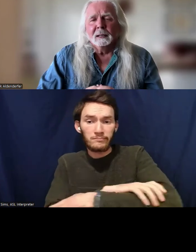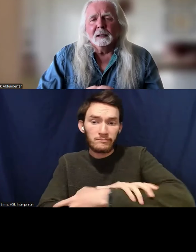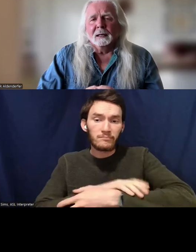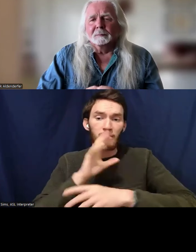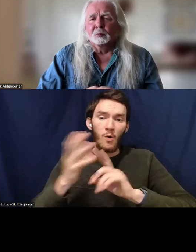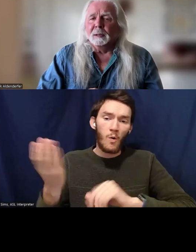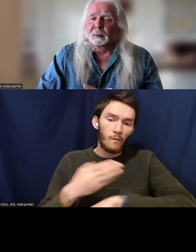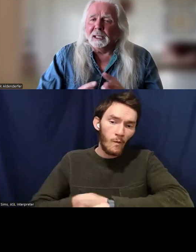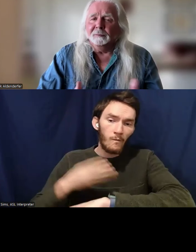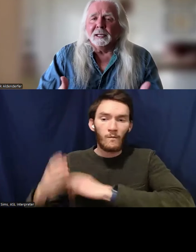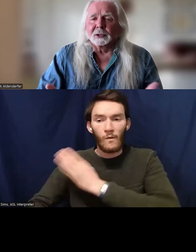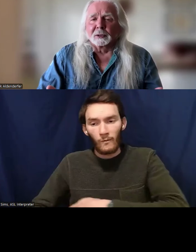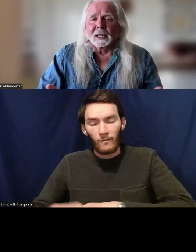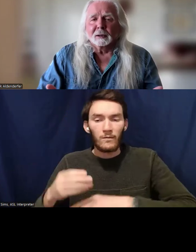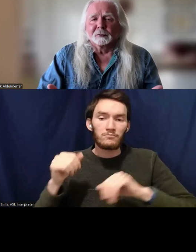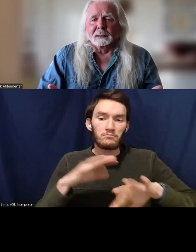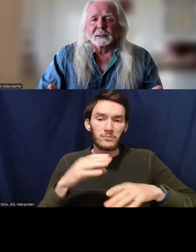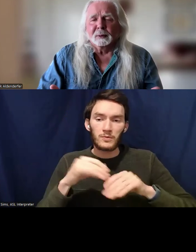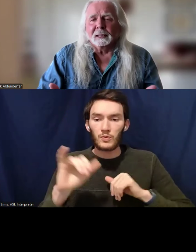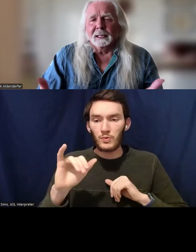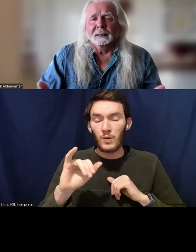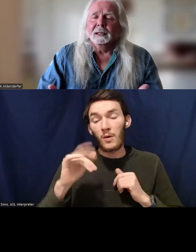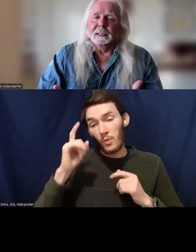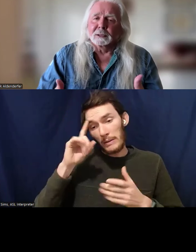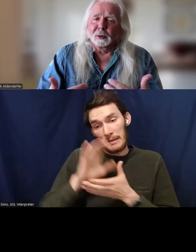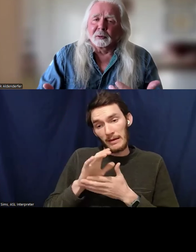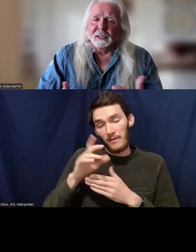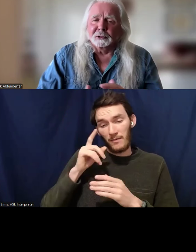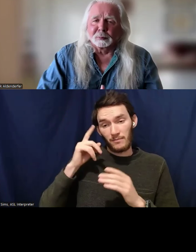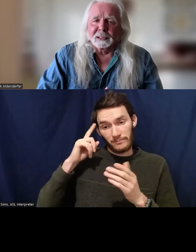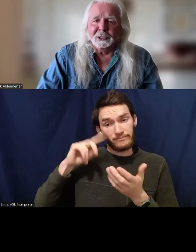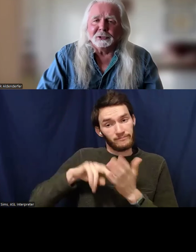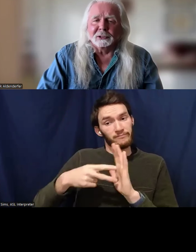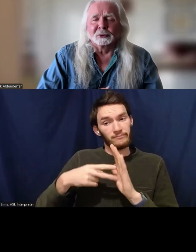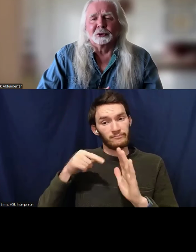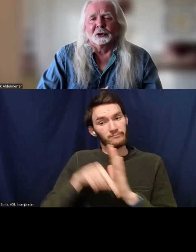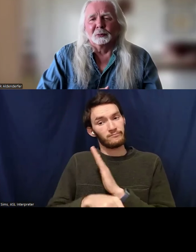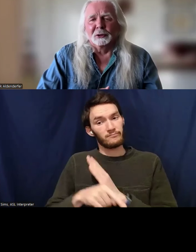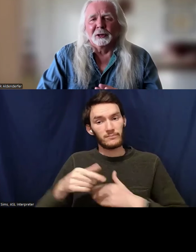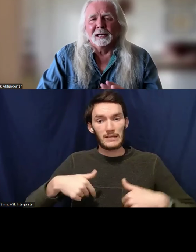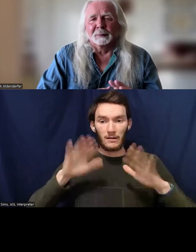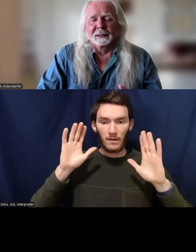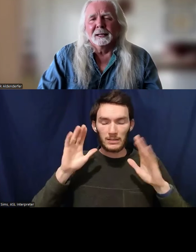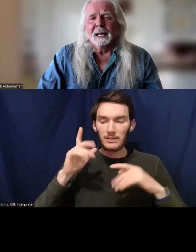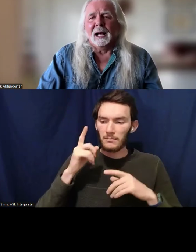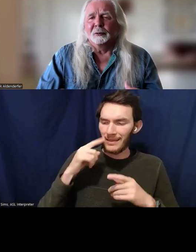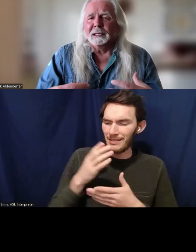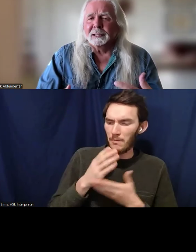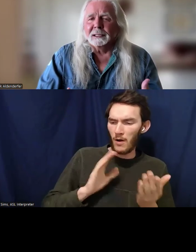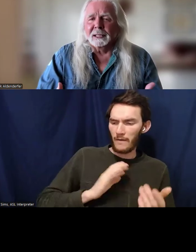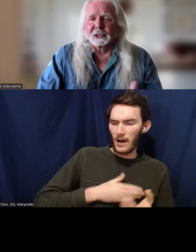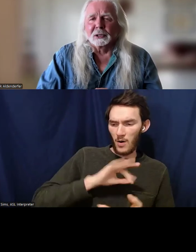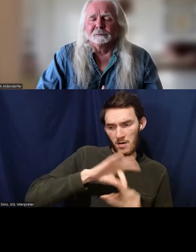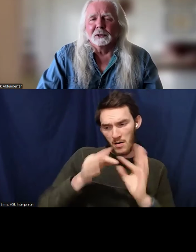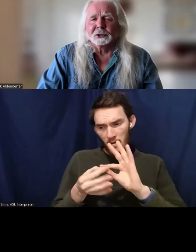well. We believe these are sacrifices, but again, this is part of the interpretation that goes along with thinking about how these